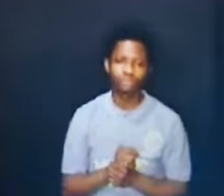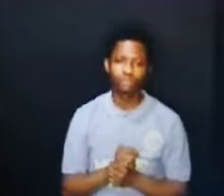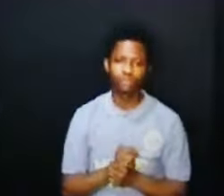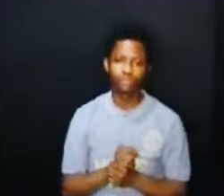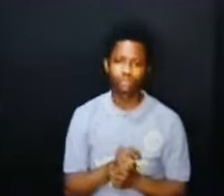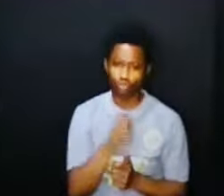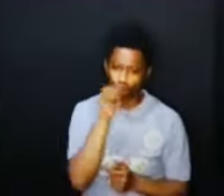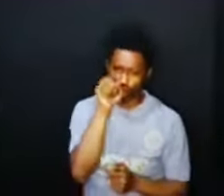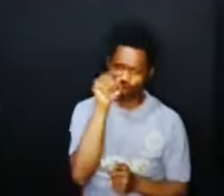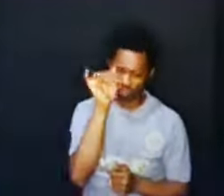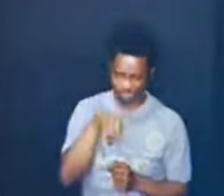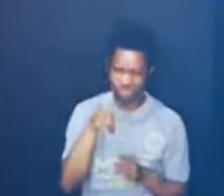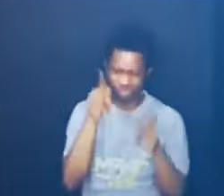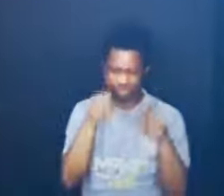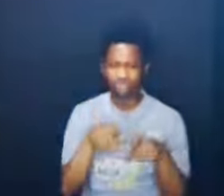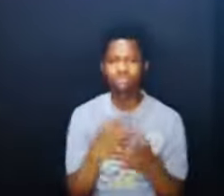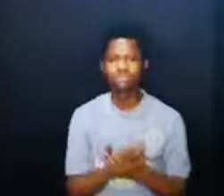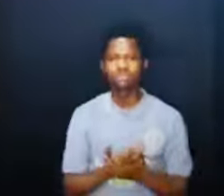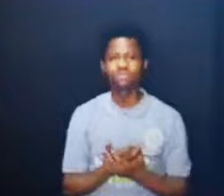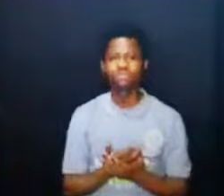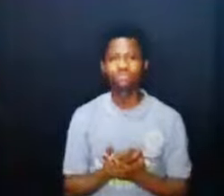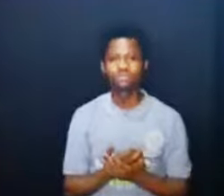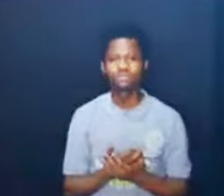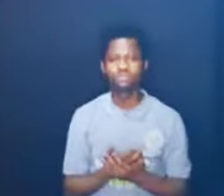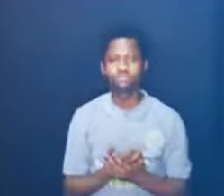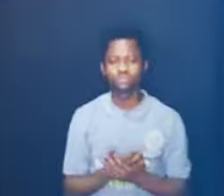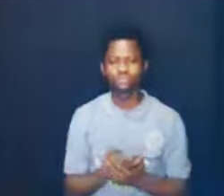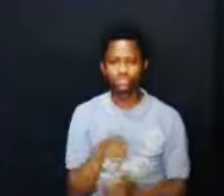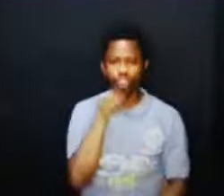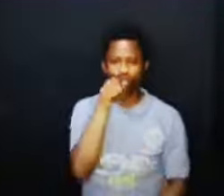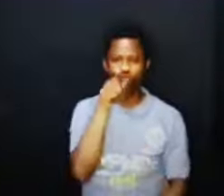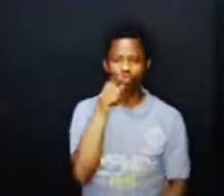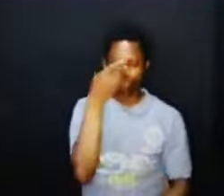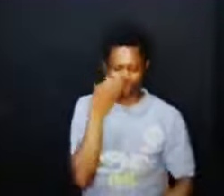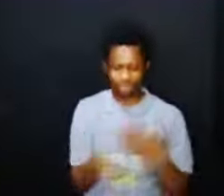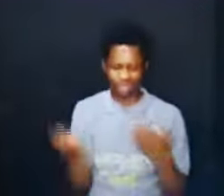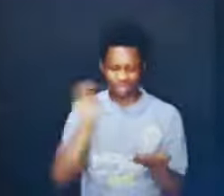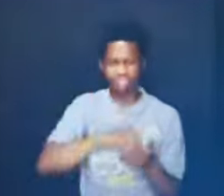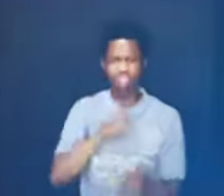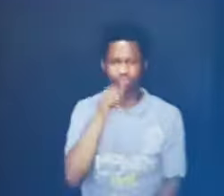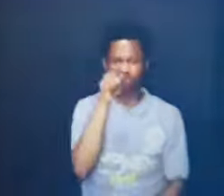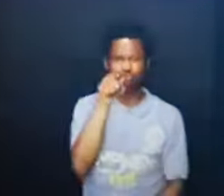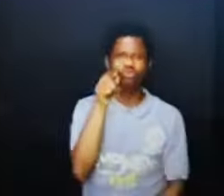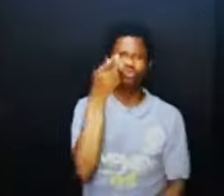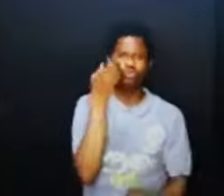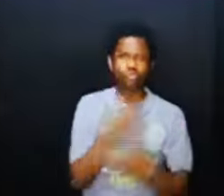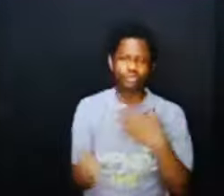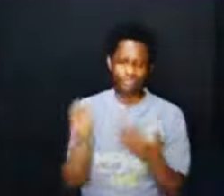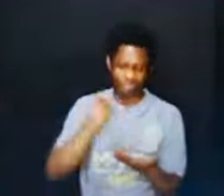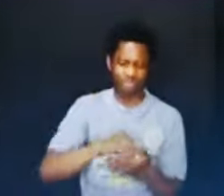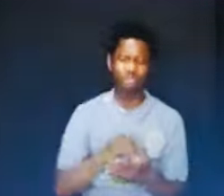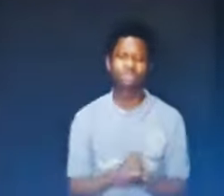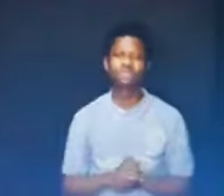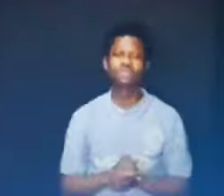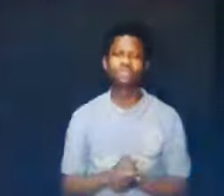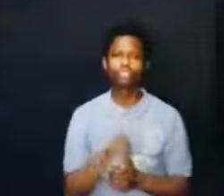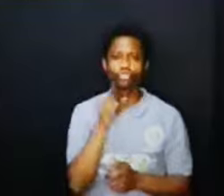That's who you are. See, and I would hear. You are born again. You are